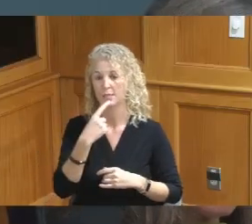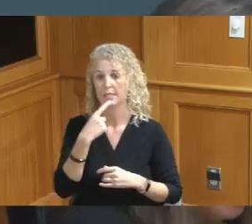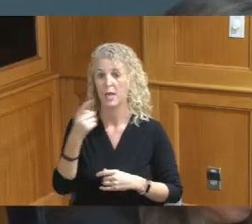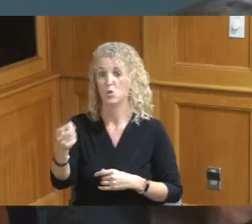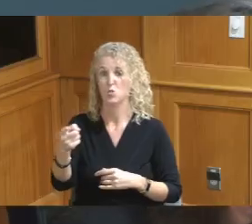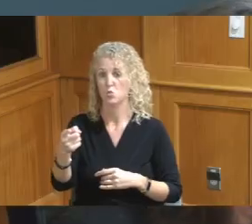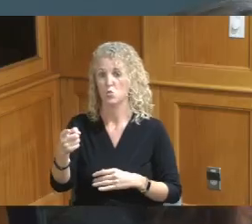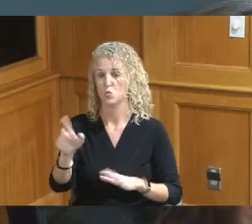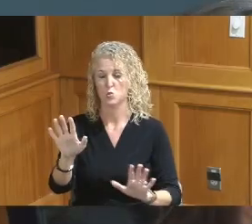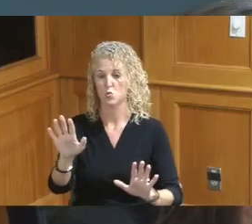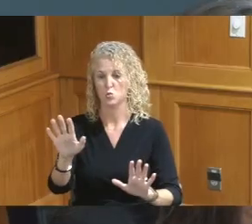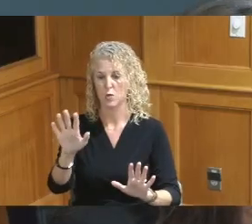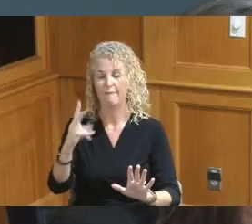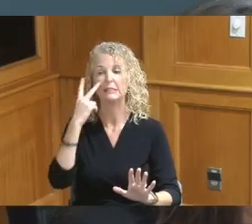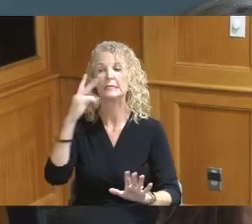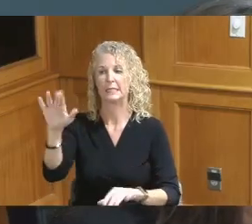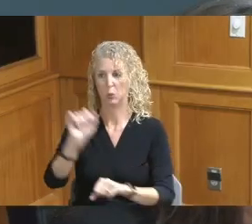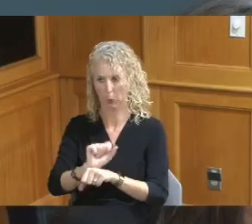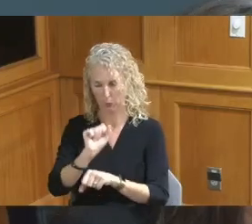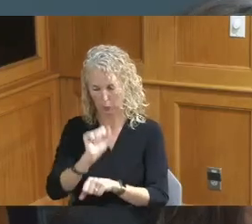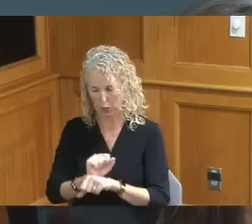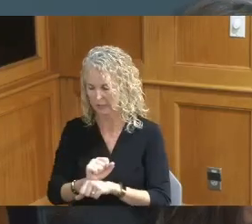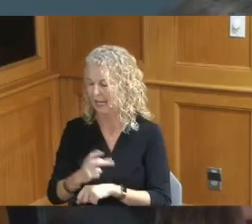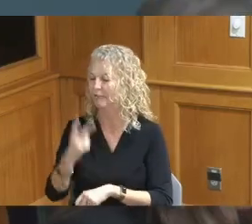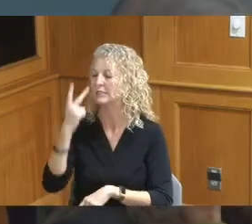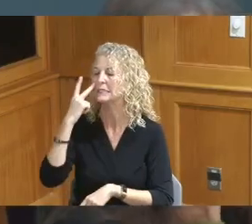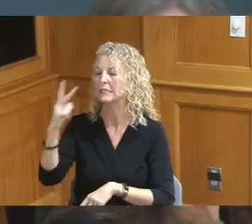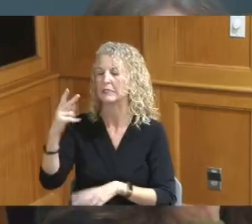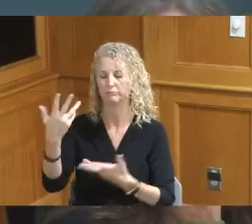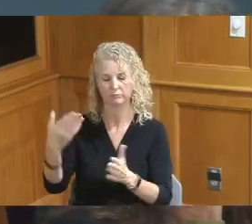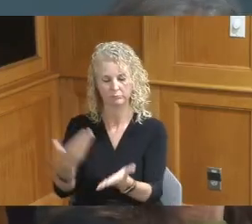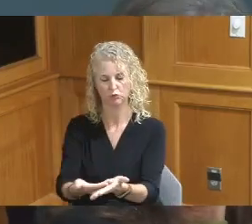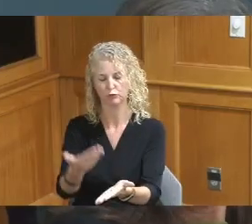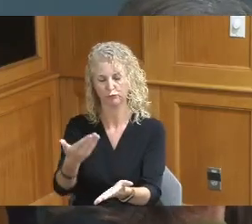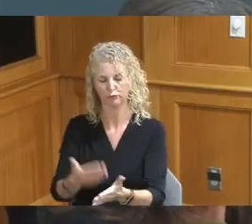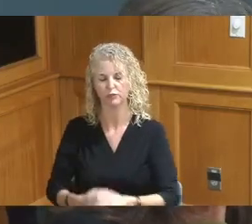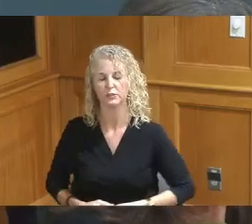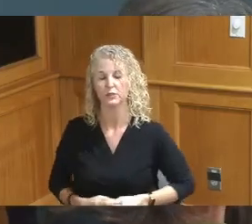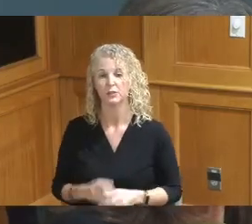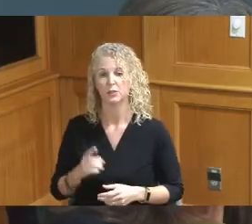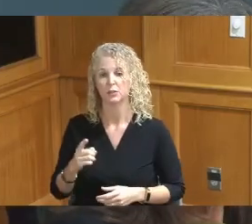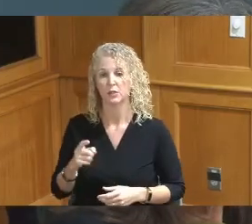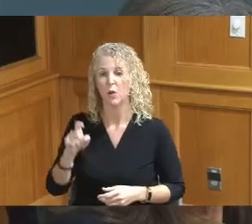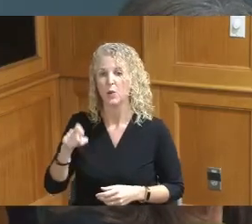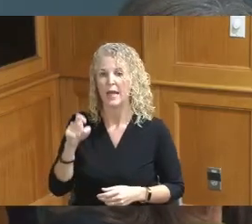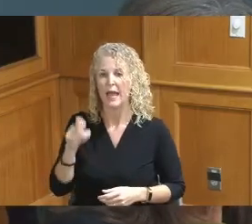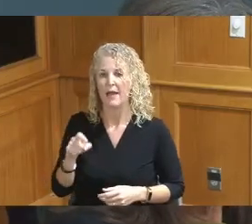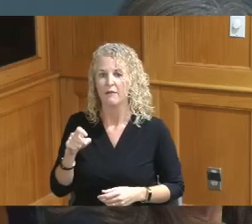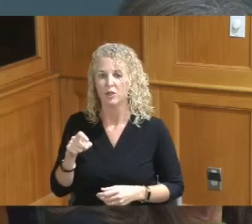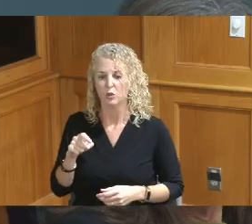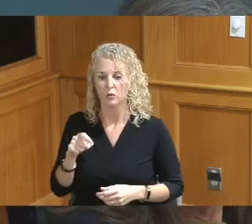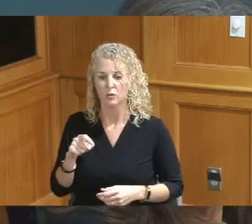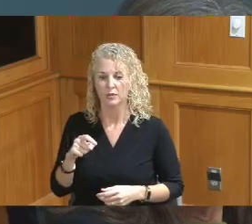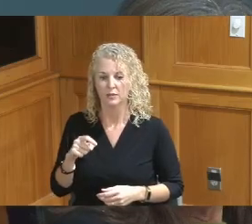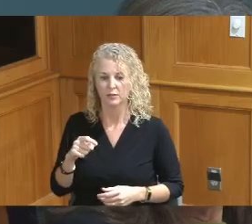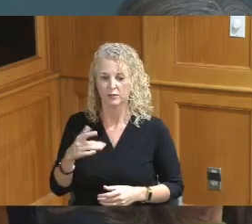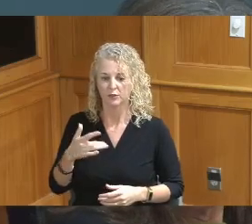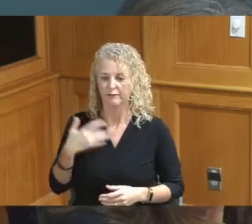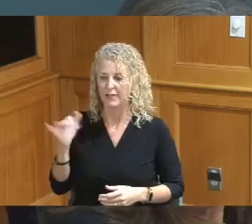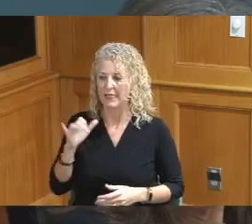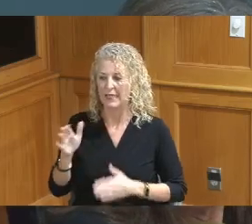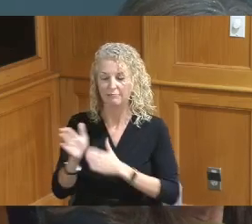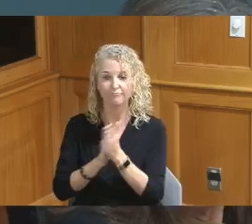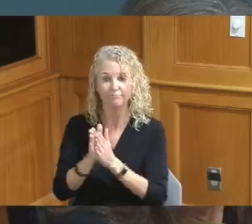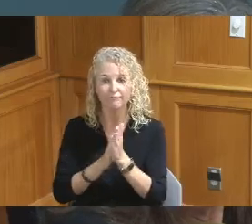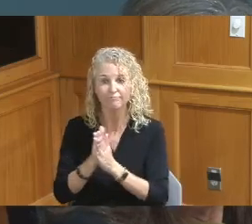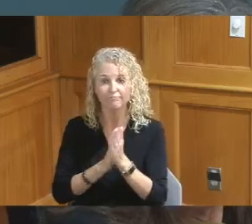you are, because I've seen the work that you've done and what you've given me. We just have to make this as enthusiastic